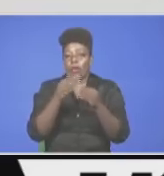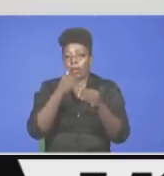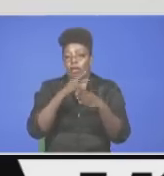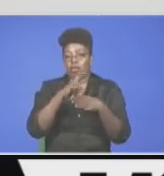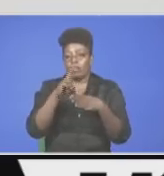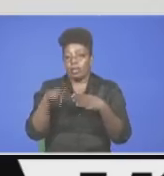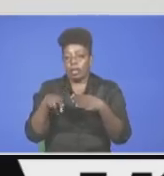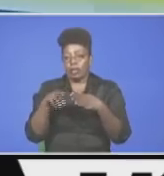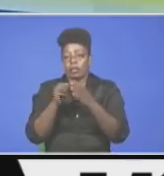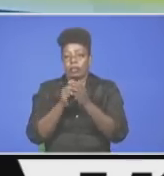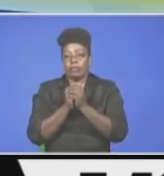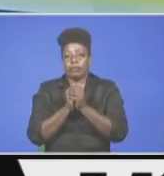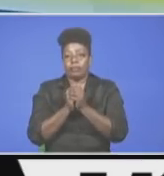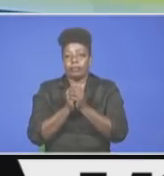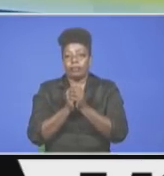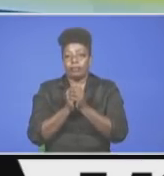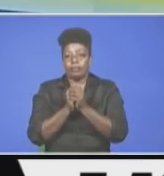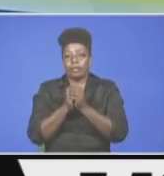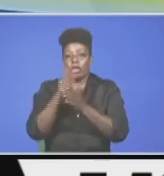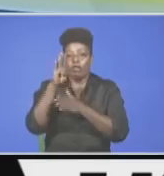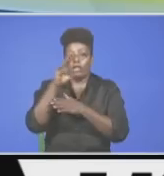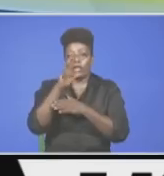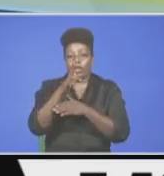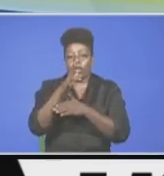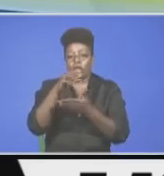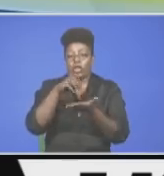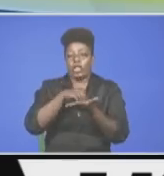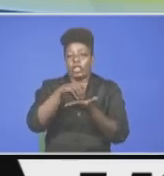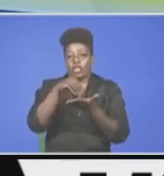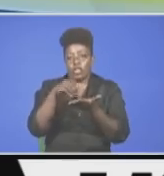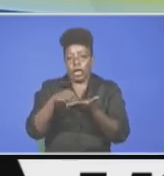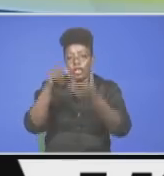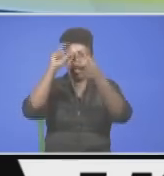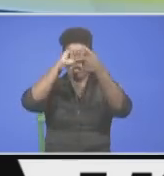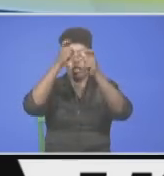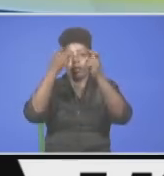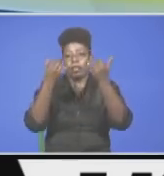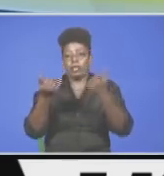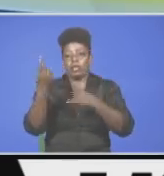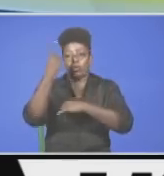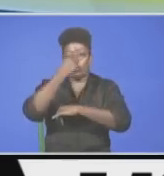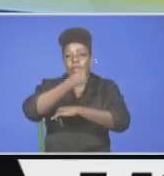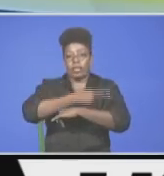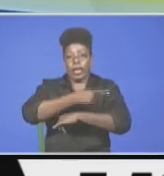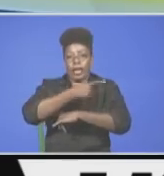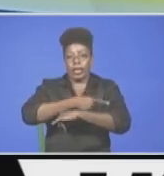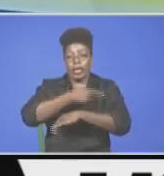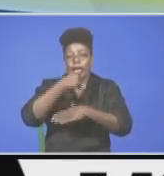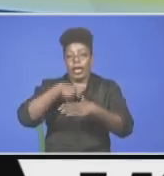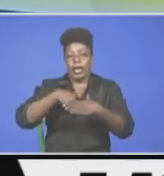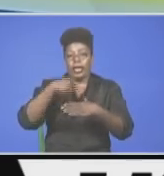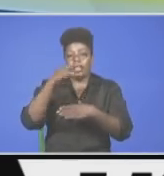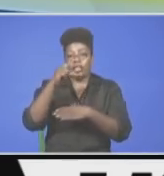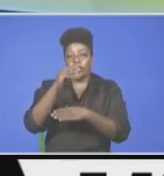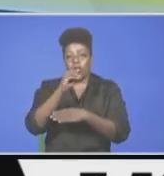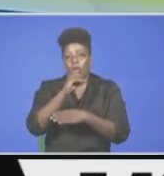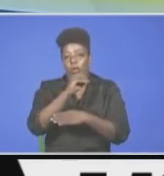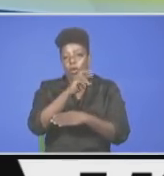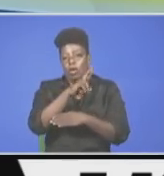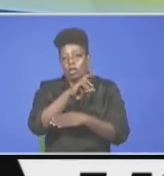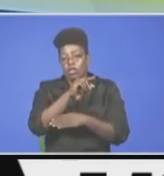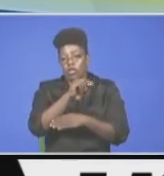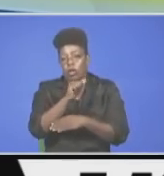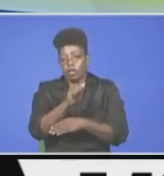results-oriented. The 43rd Chess Olympiad getting underway today in the Republic of Georgia. Team Bahamas taking part in